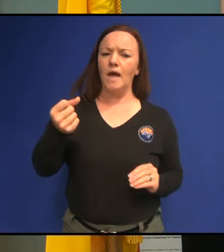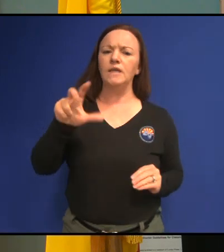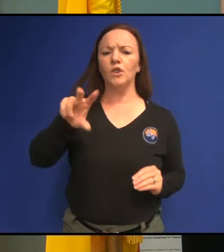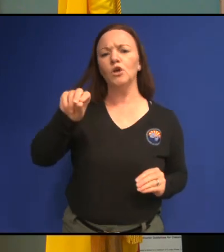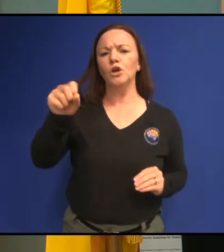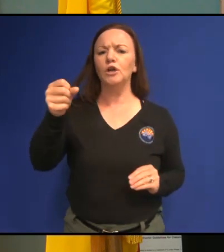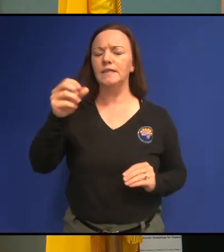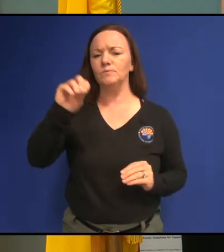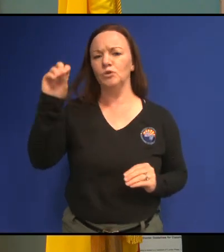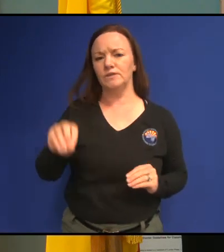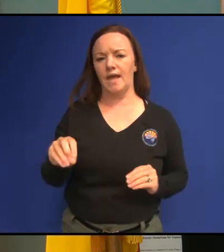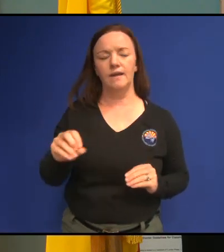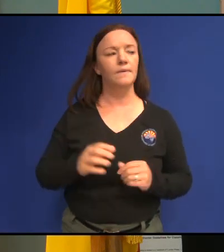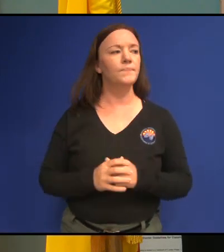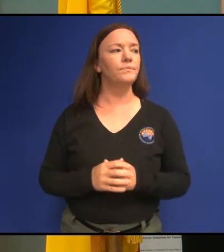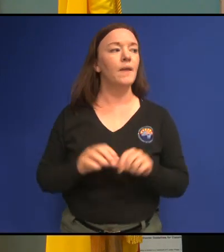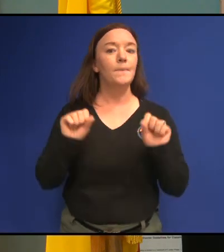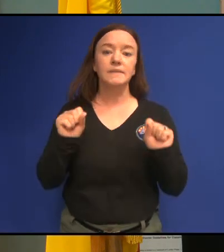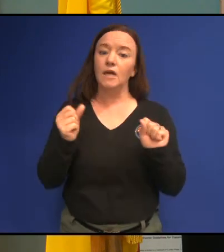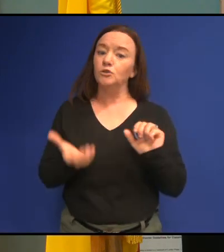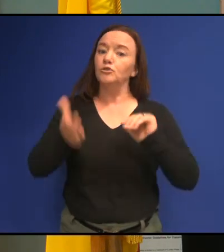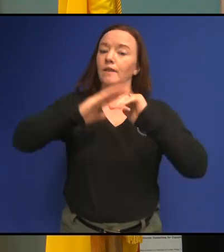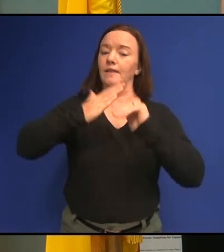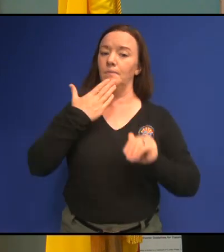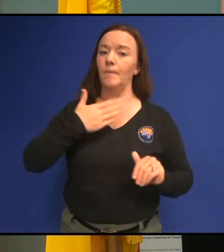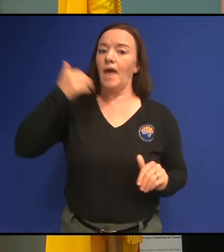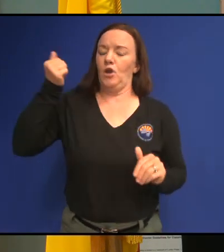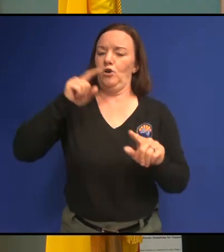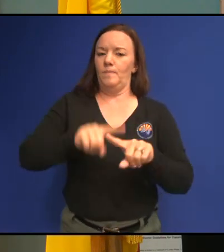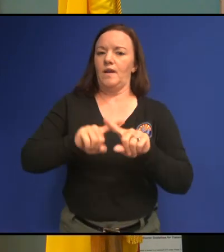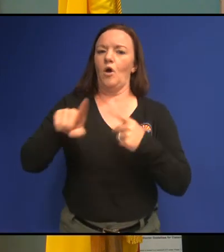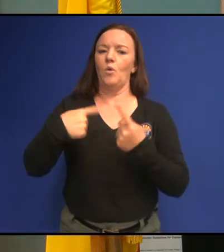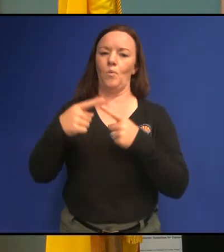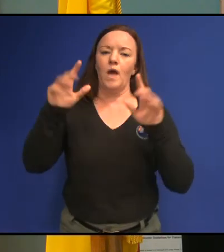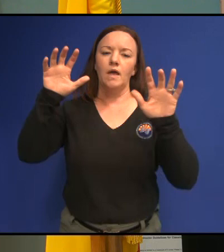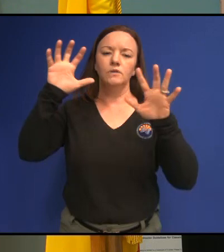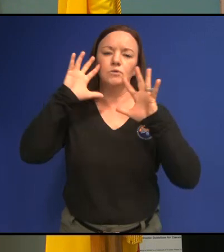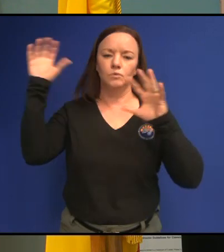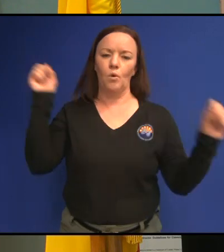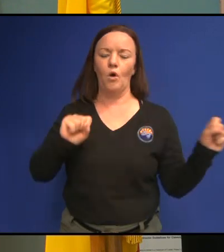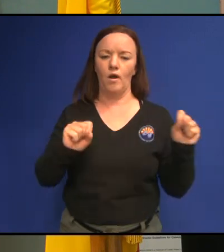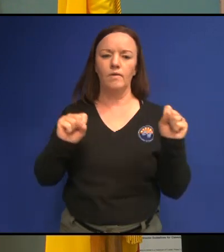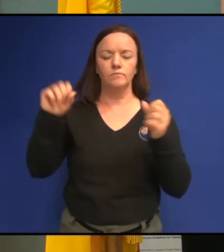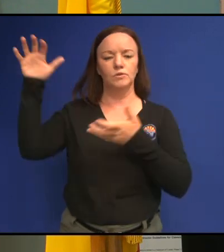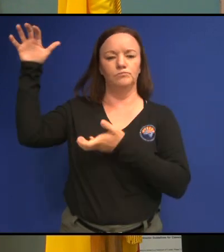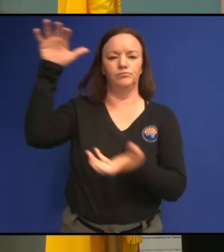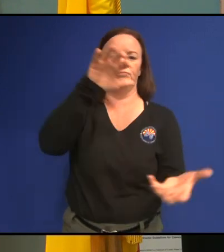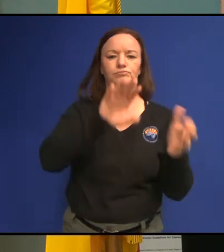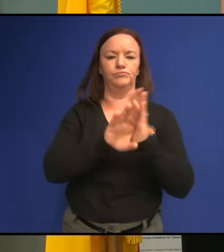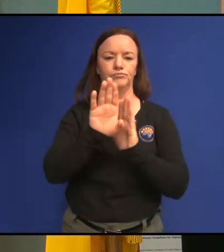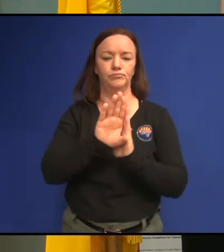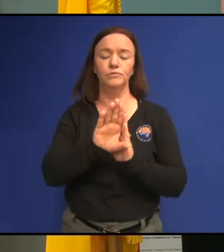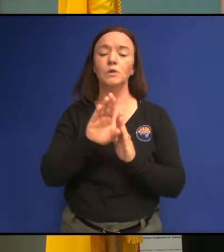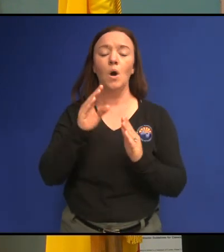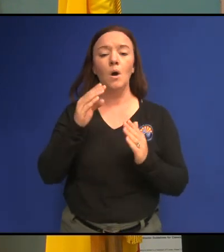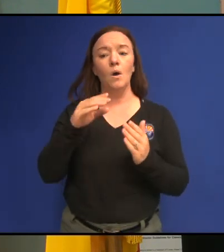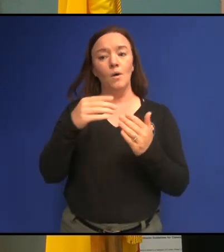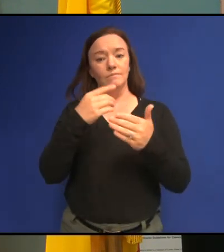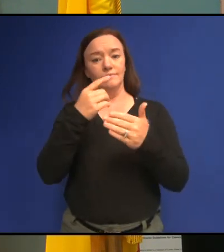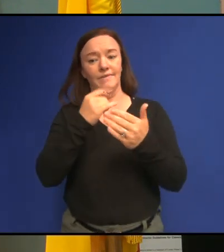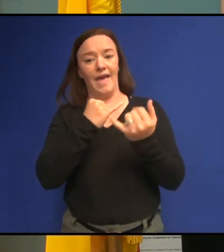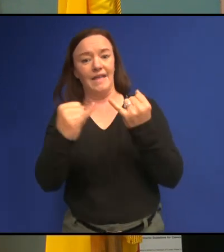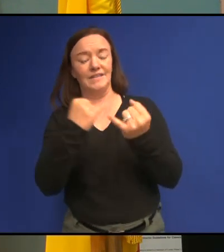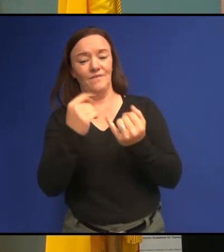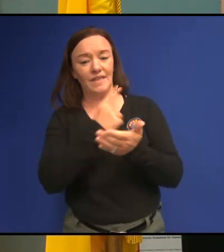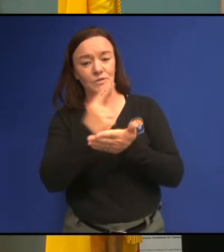30%, potentially even higher depending on when storms start to develop. So things are looking good heading into this